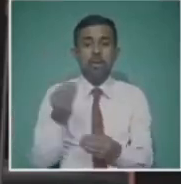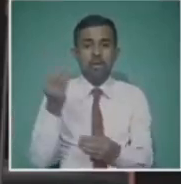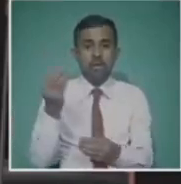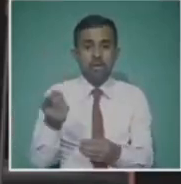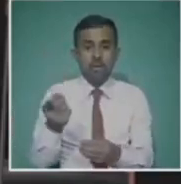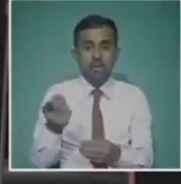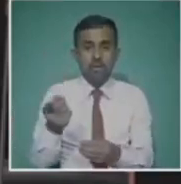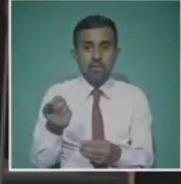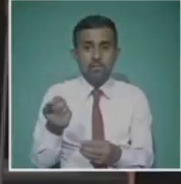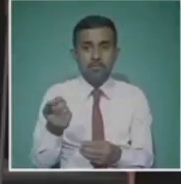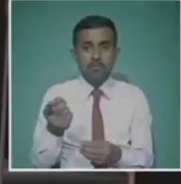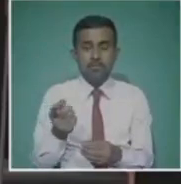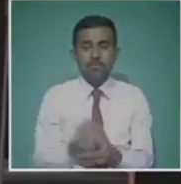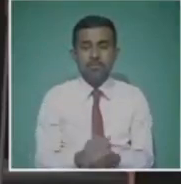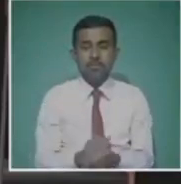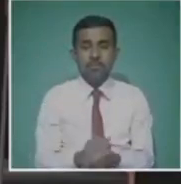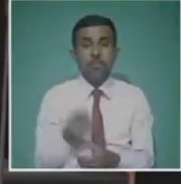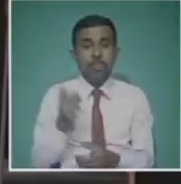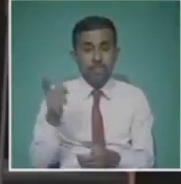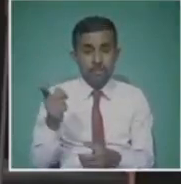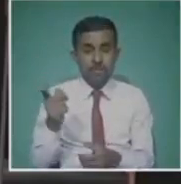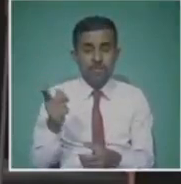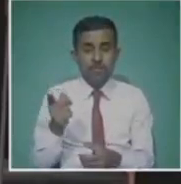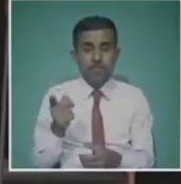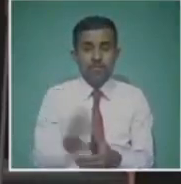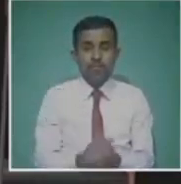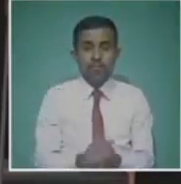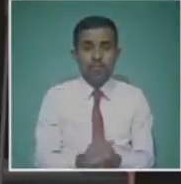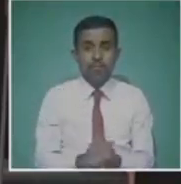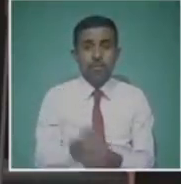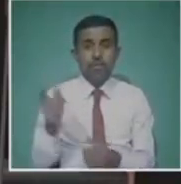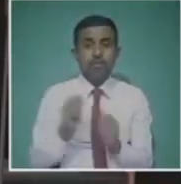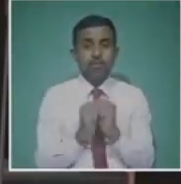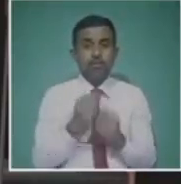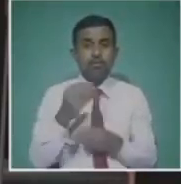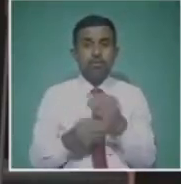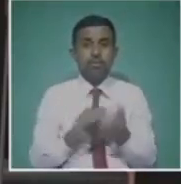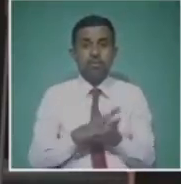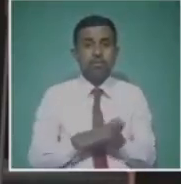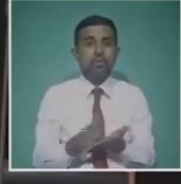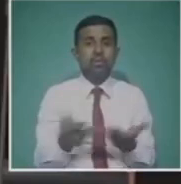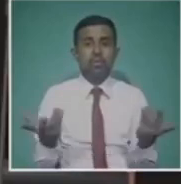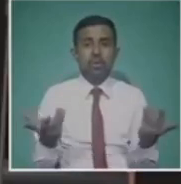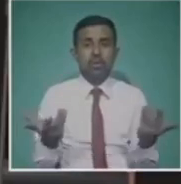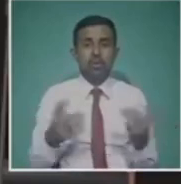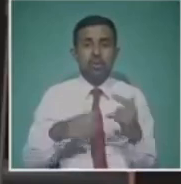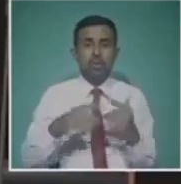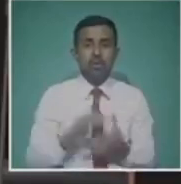they are not ready for the job market. Anika kiyanne dan mata kiyanna gaastu nokarana eka